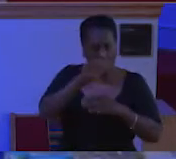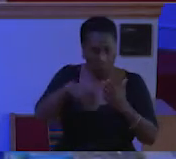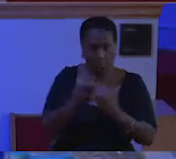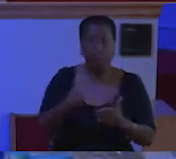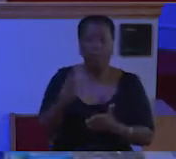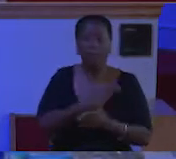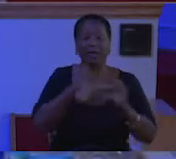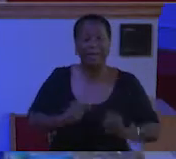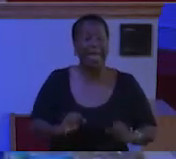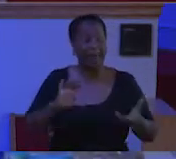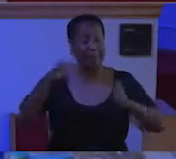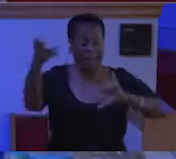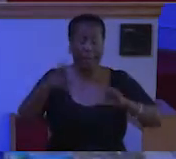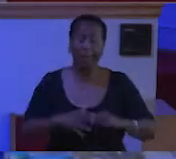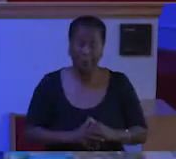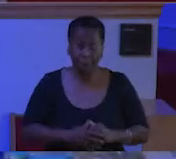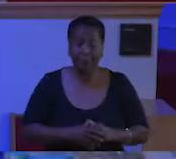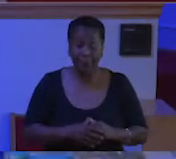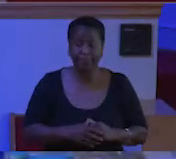mess up.